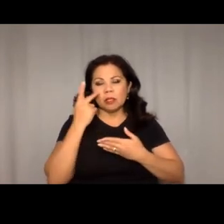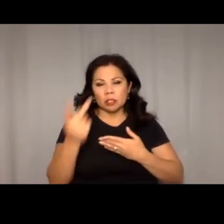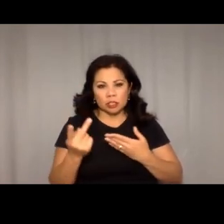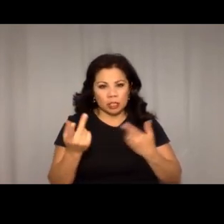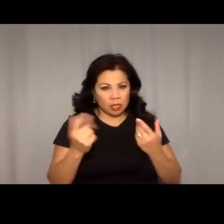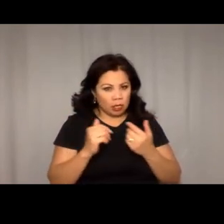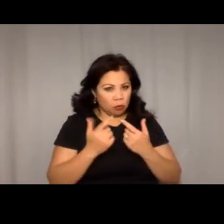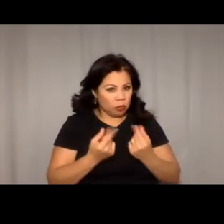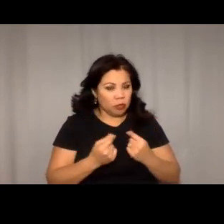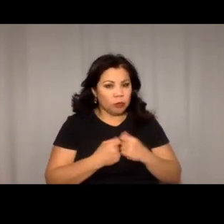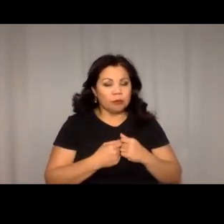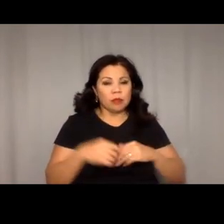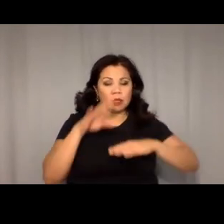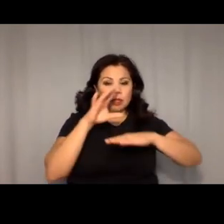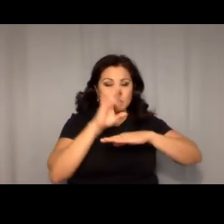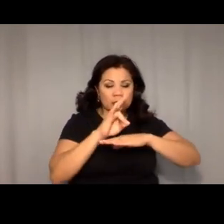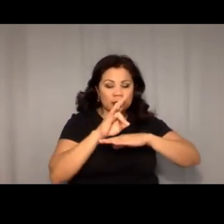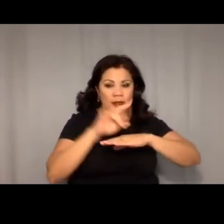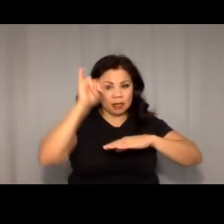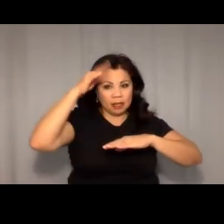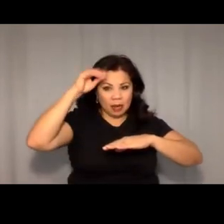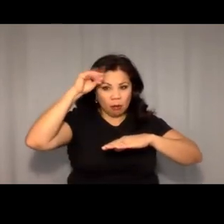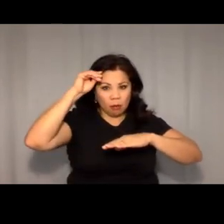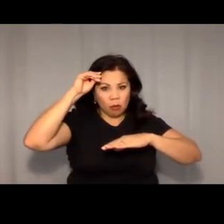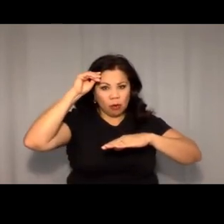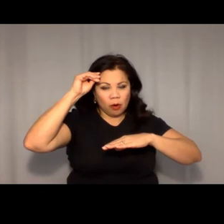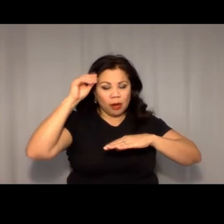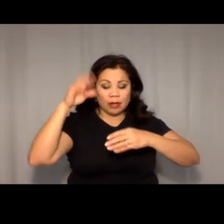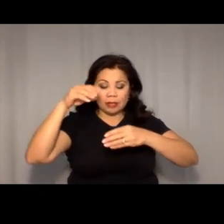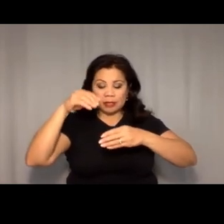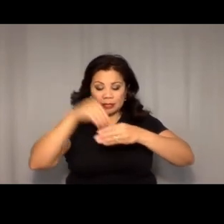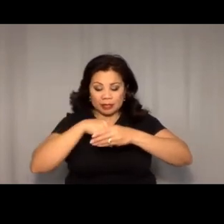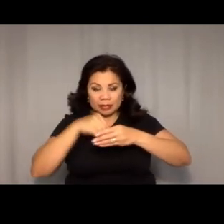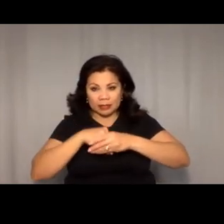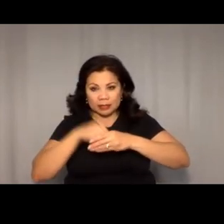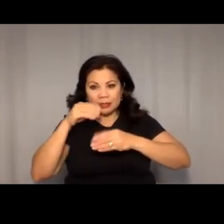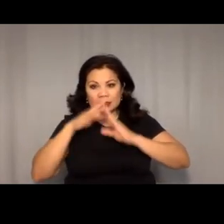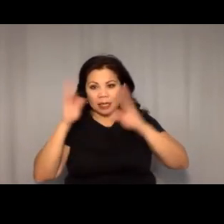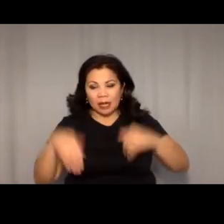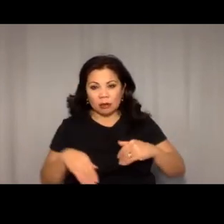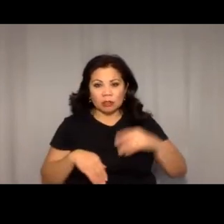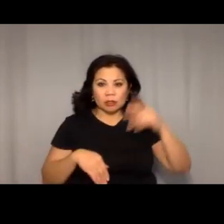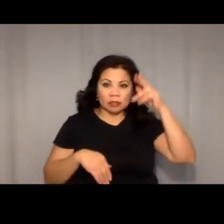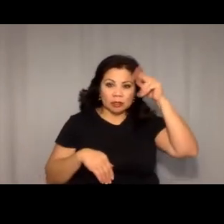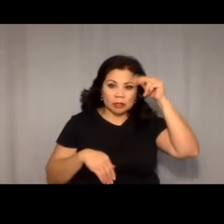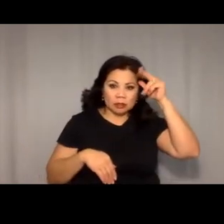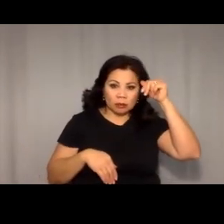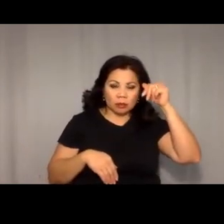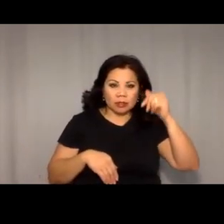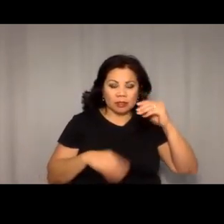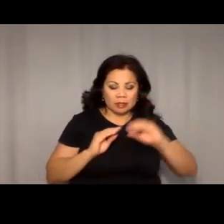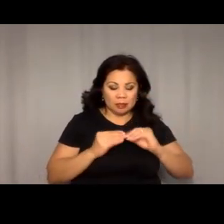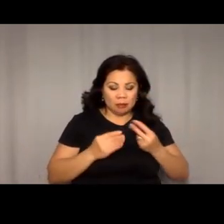7/2, cowboy is on top of the horse. The cowboy sleeps inside the house. The horse sleeps outside. All right, when